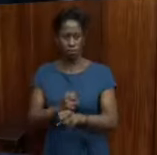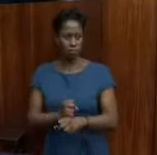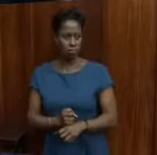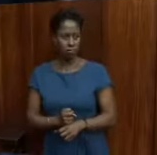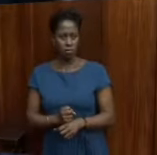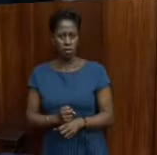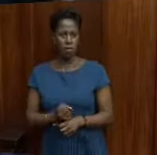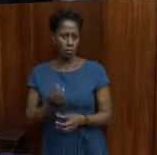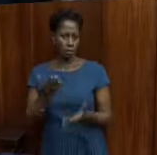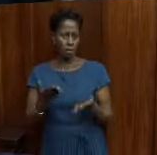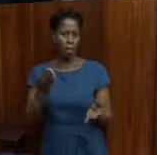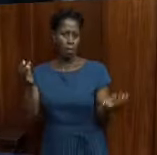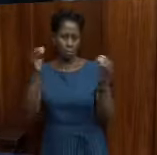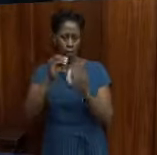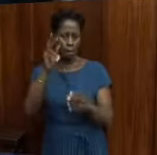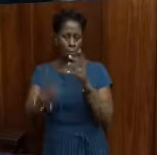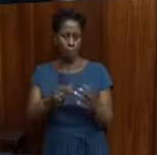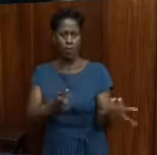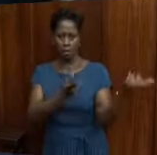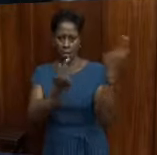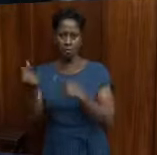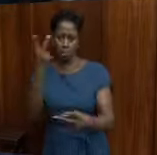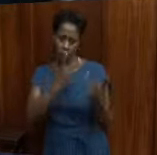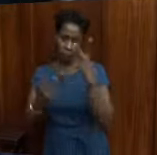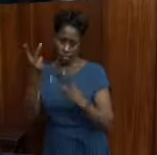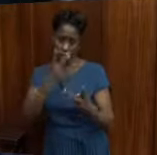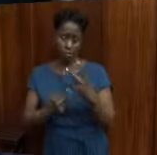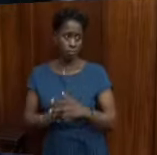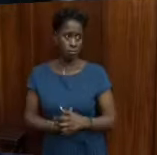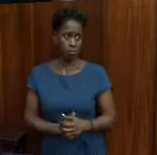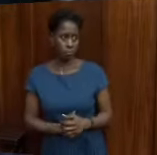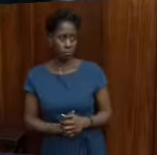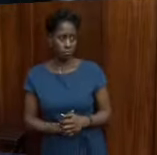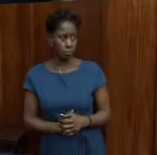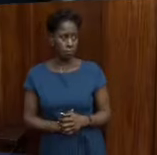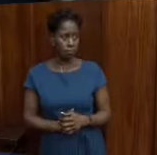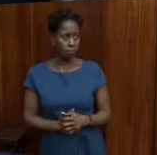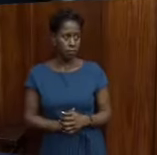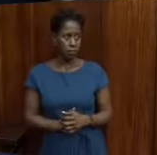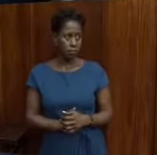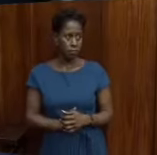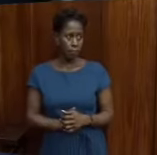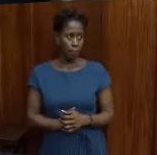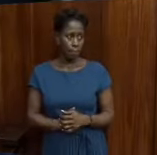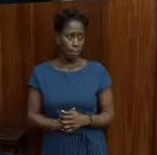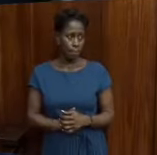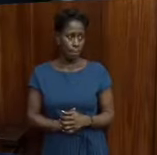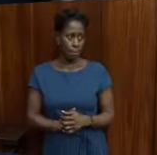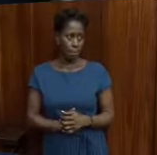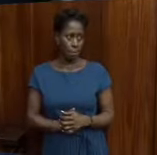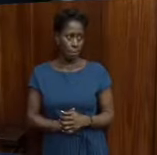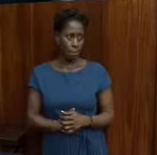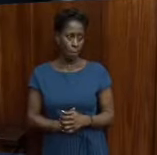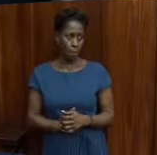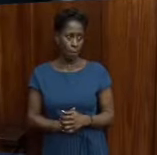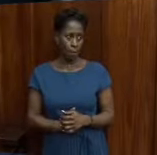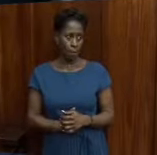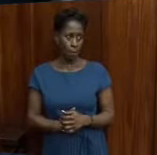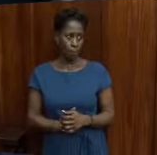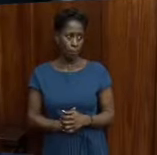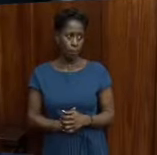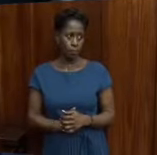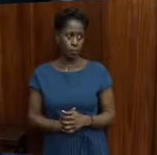Mr. Speaker, we are moving towards a marketing strategy that is focused on St. Lucia's unique topography